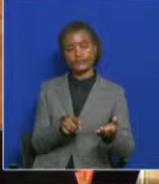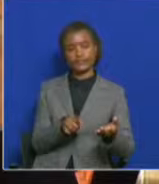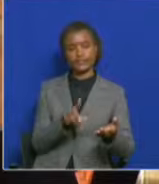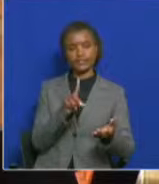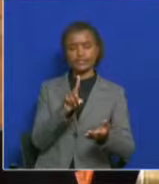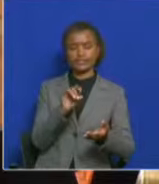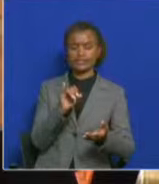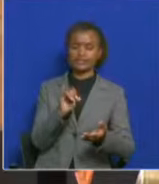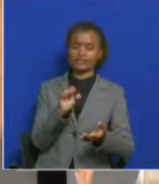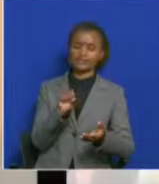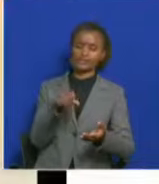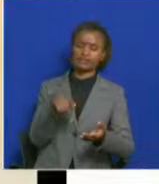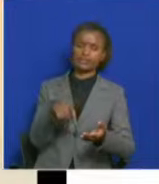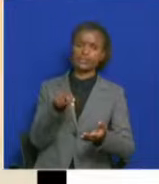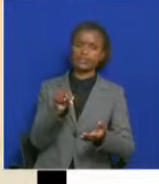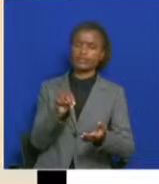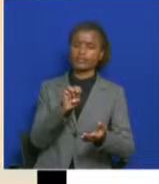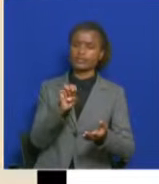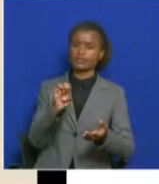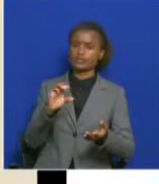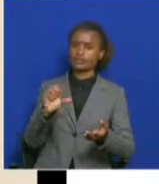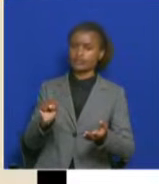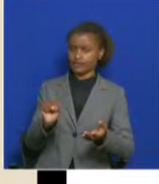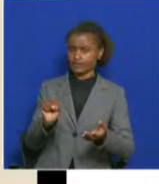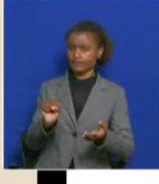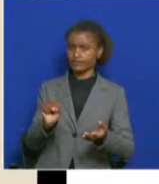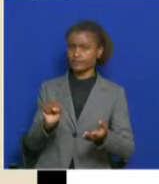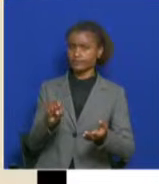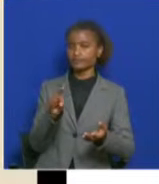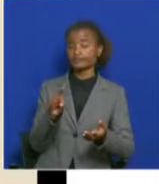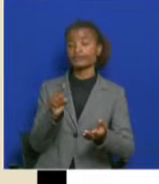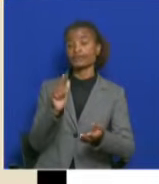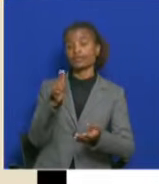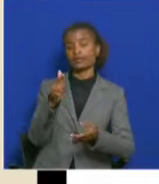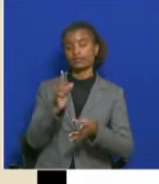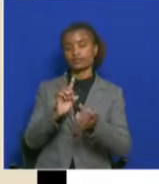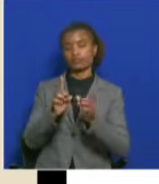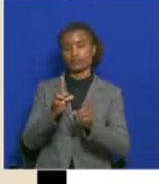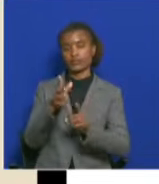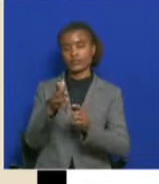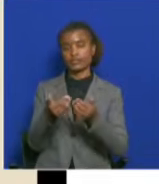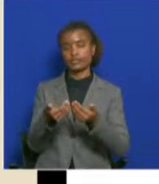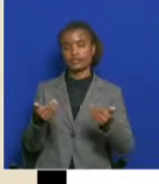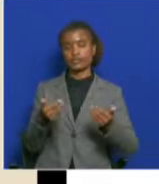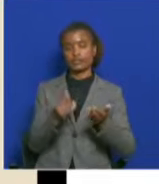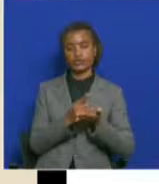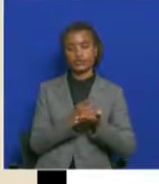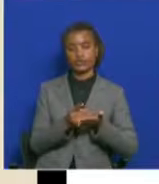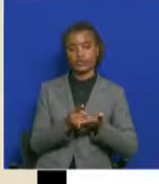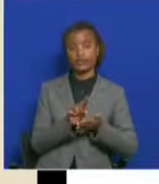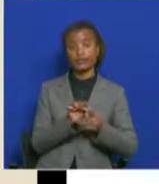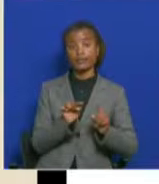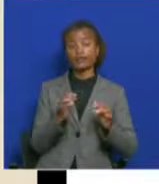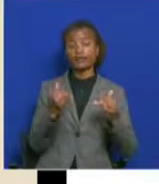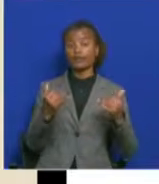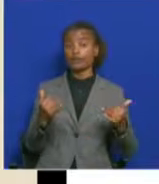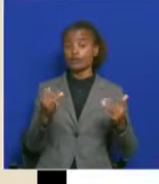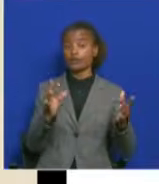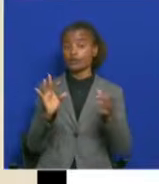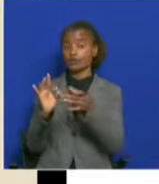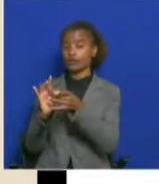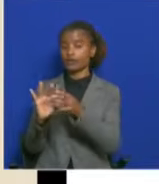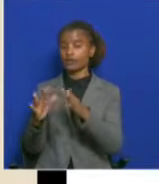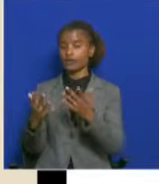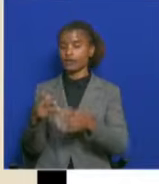tenders. I'll come back to that because it's a subject of a separate chat. The relevance now is that it's this PPE